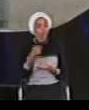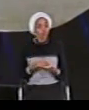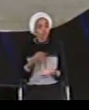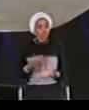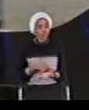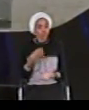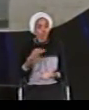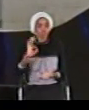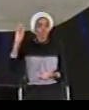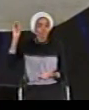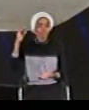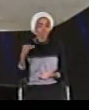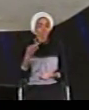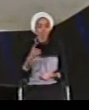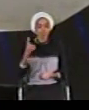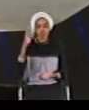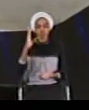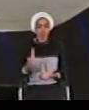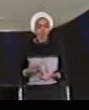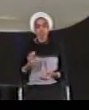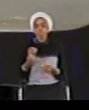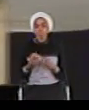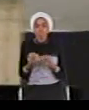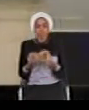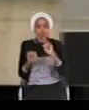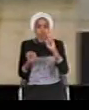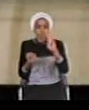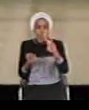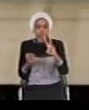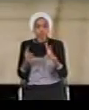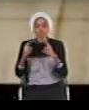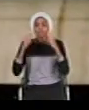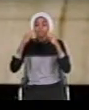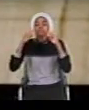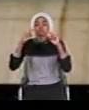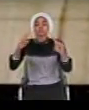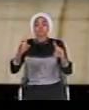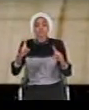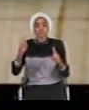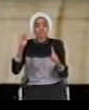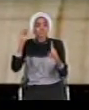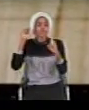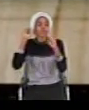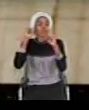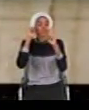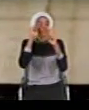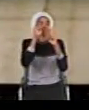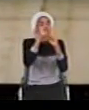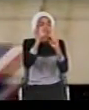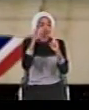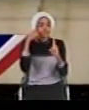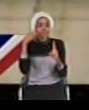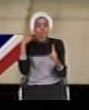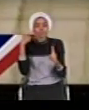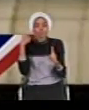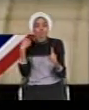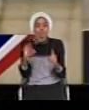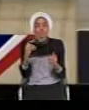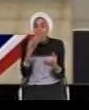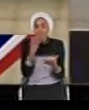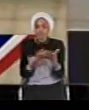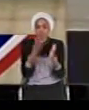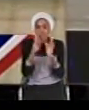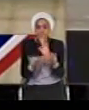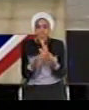the grace of God. Number two, proclaiming the goal of the goodness of